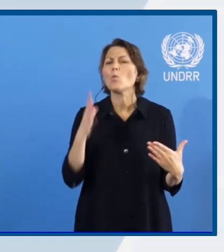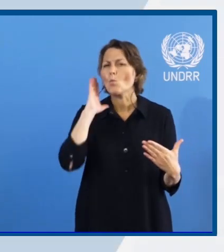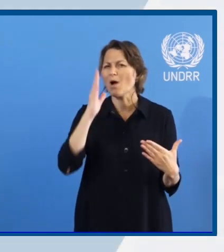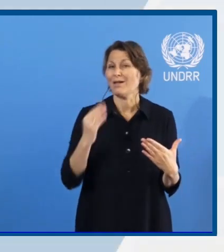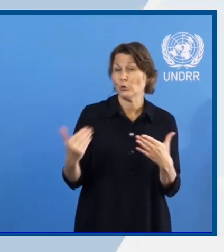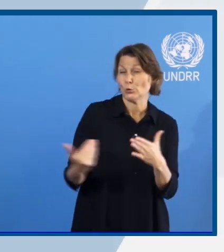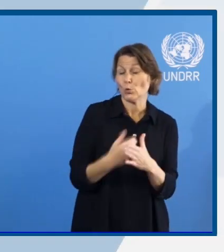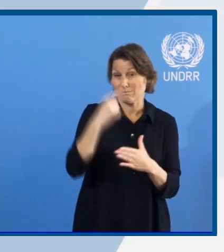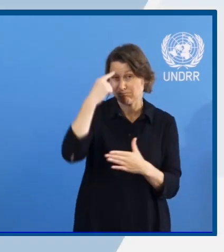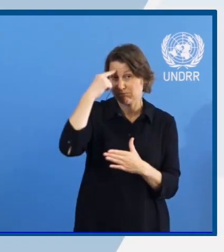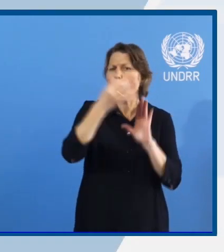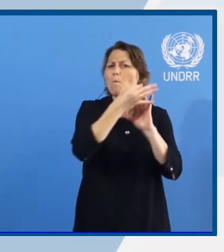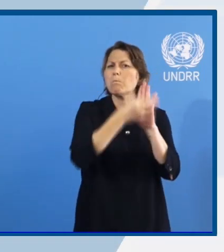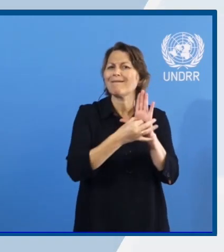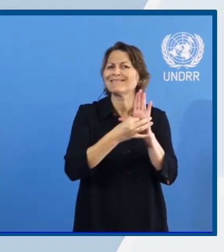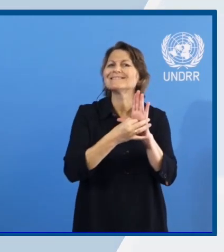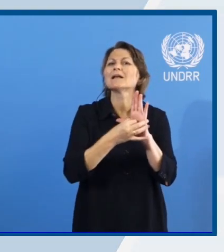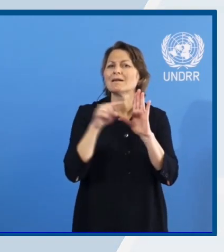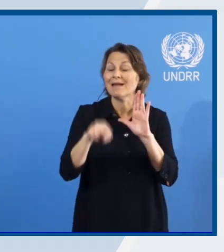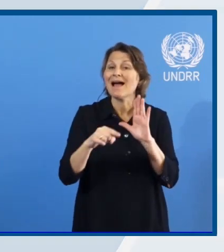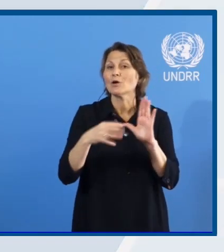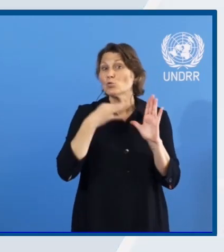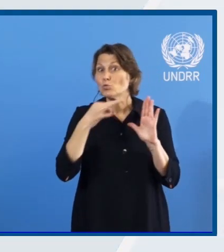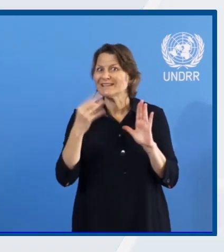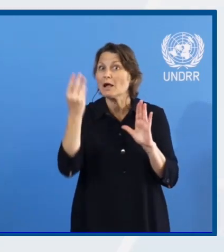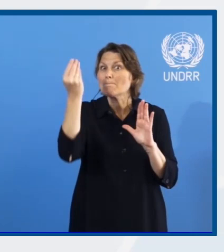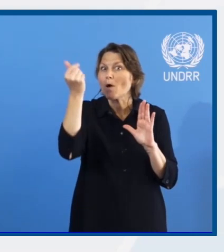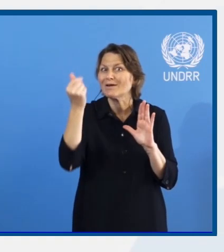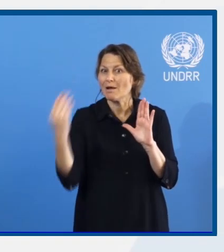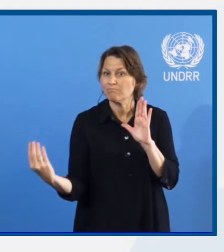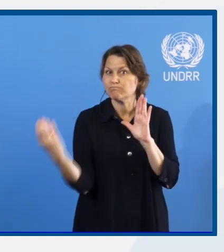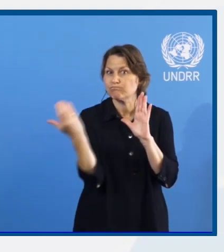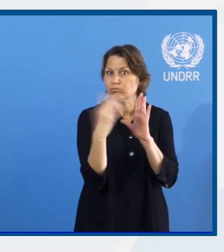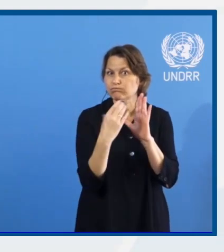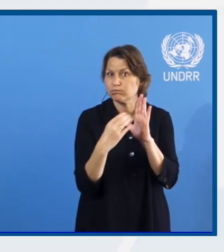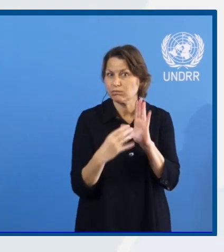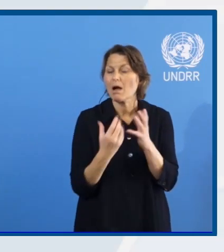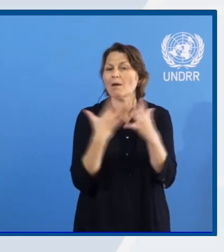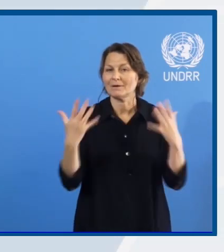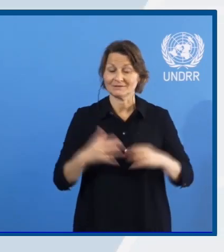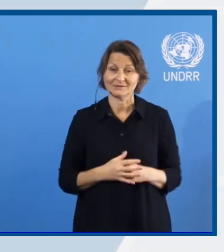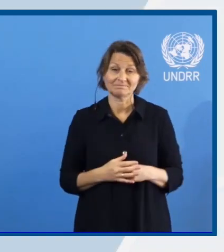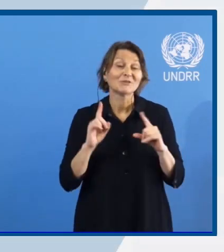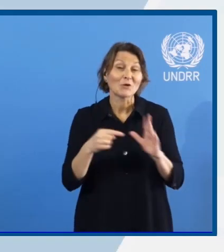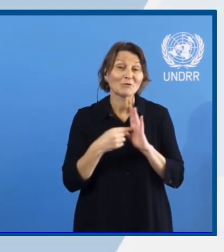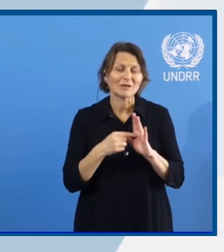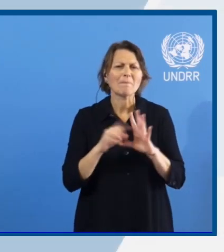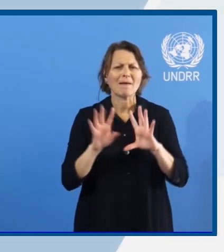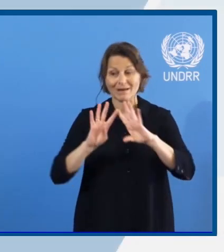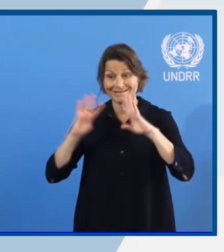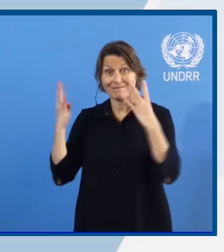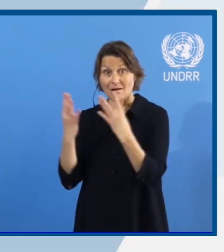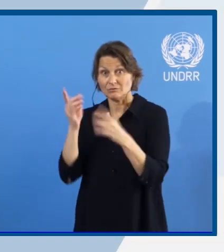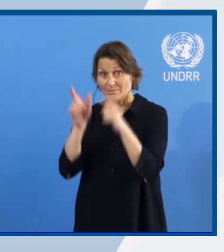policy. We have supporting coordination mechanisms for DRM, and this includes the Disaster Risk Management Council with